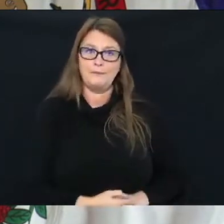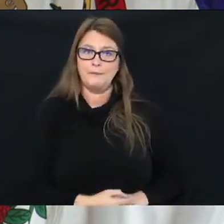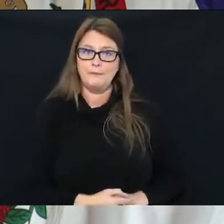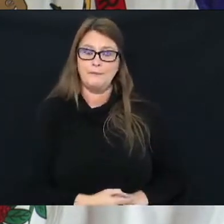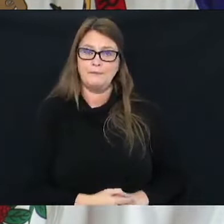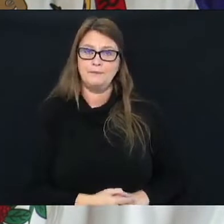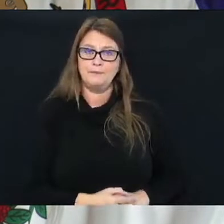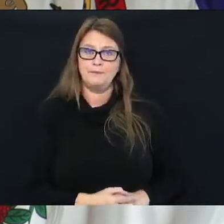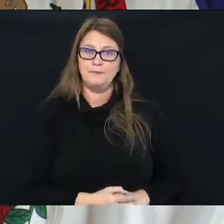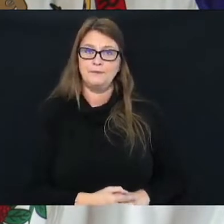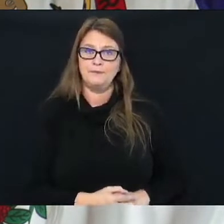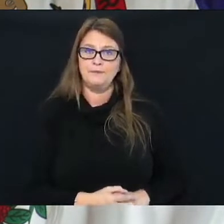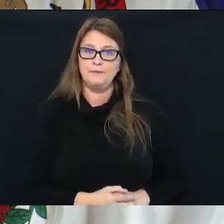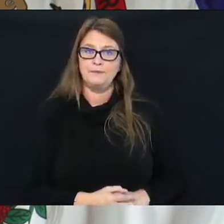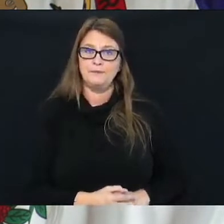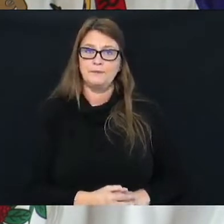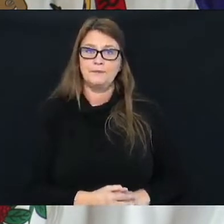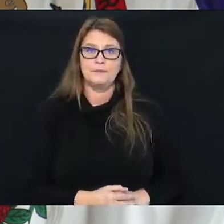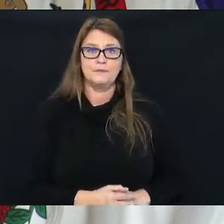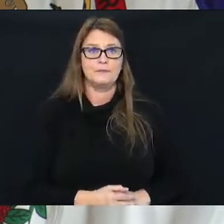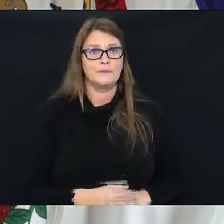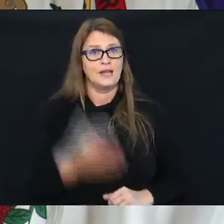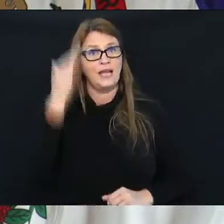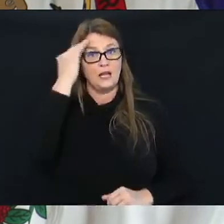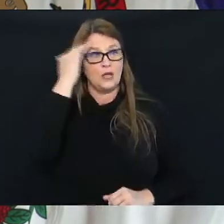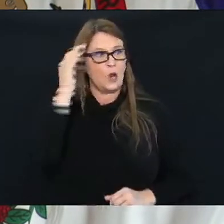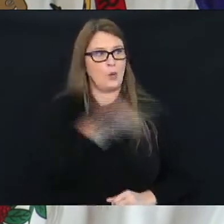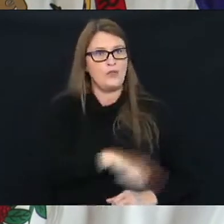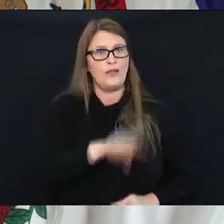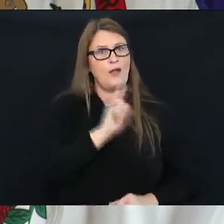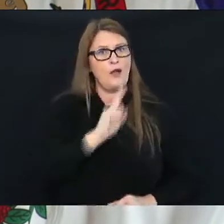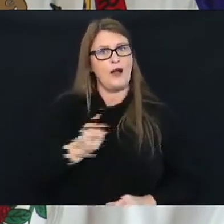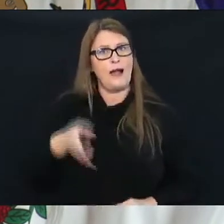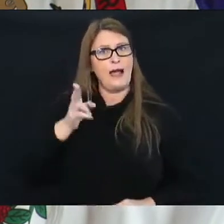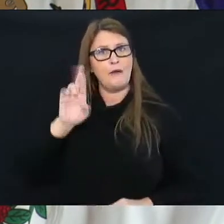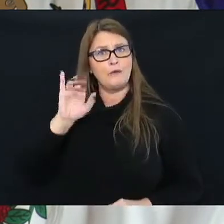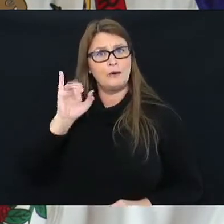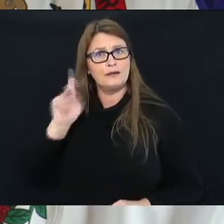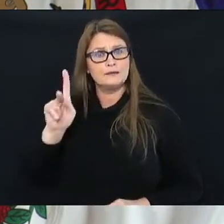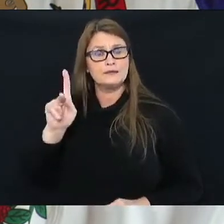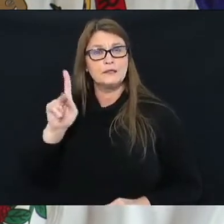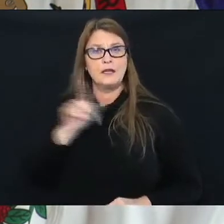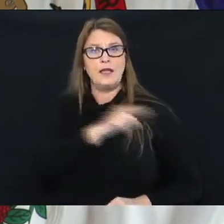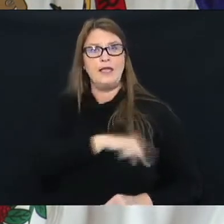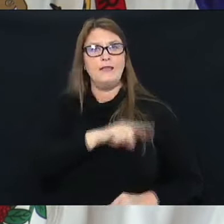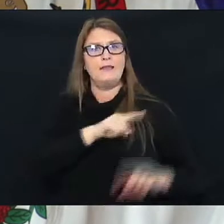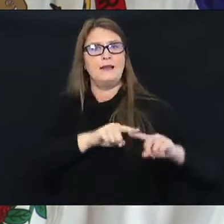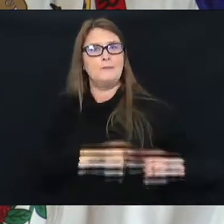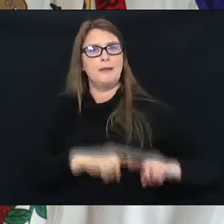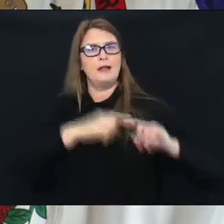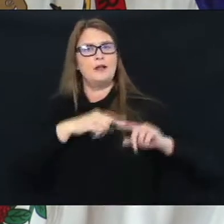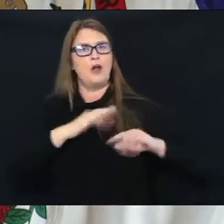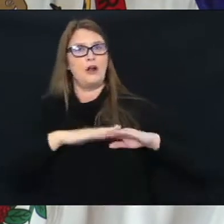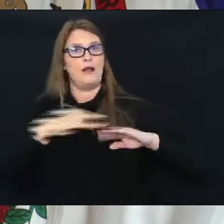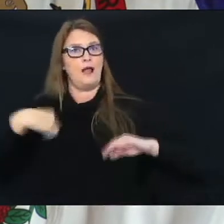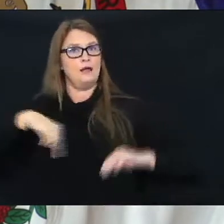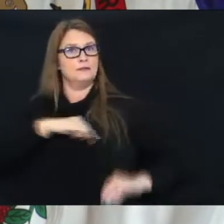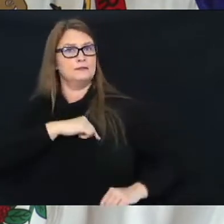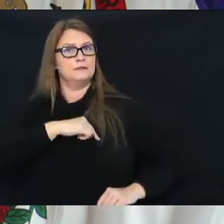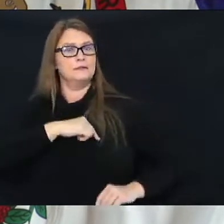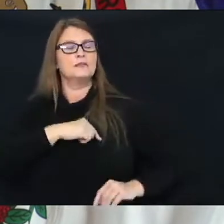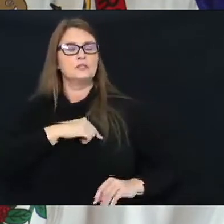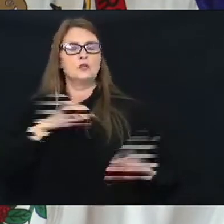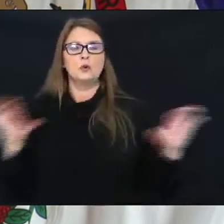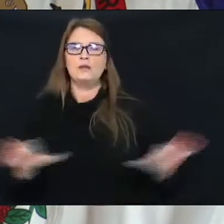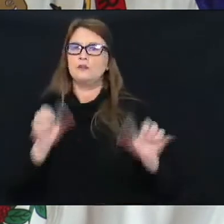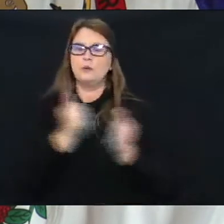they know just how at risk they are. And so as they depend on us, we got to really do